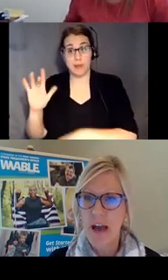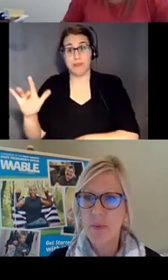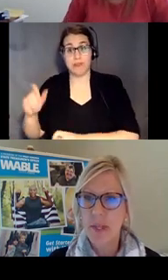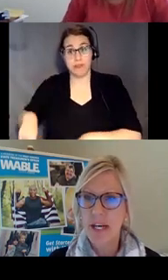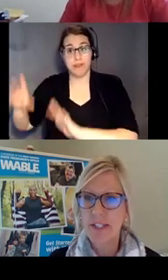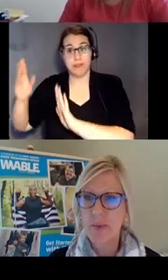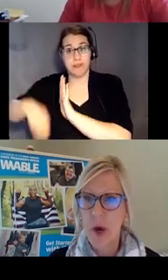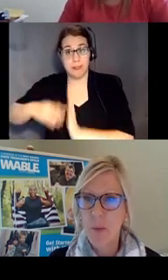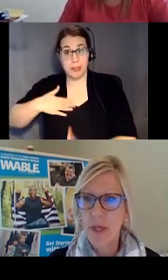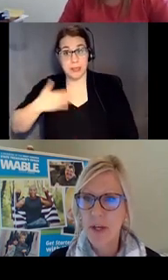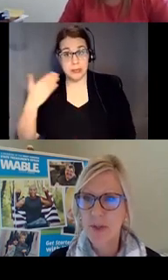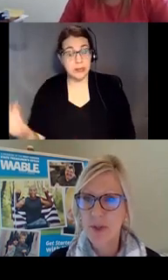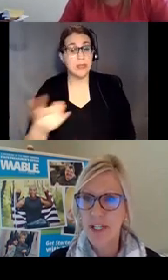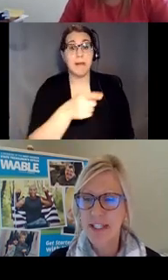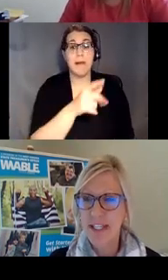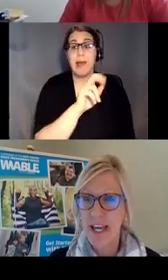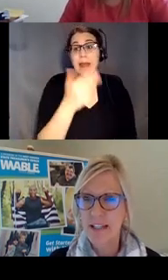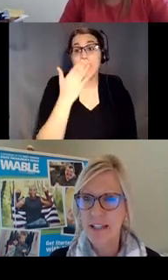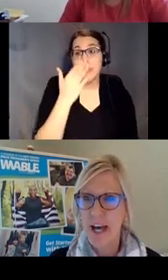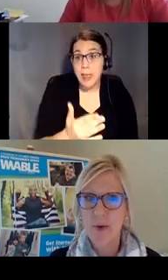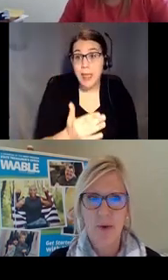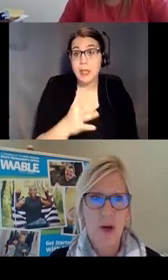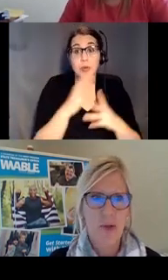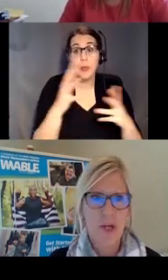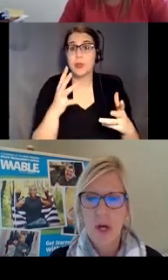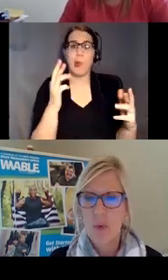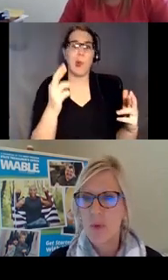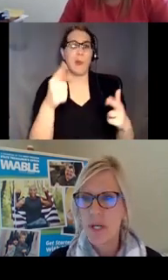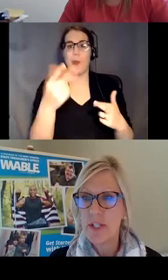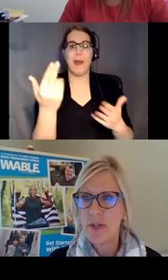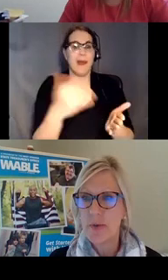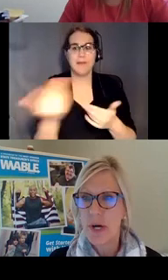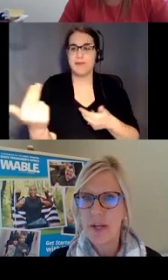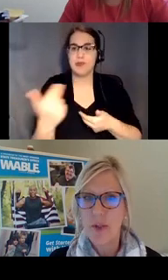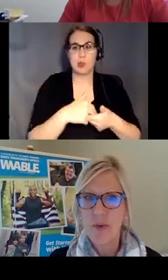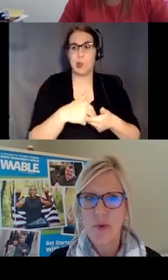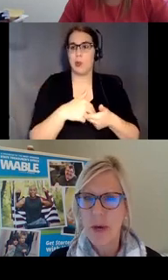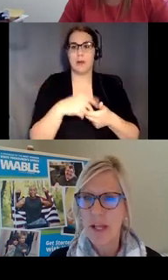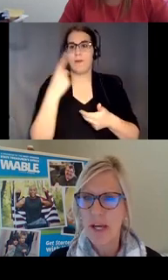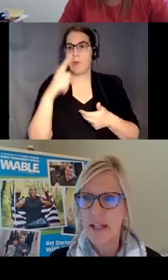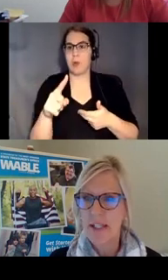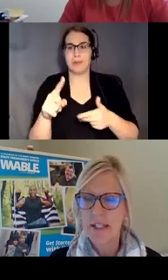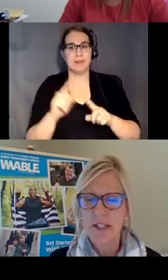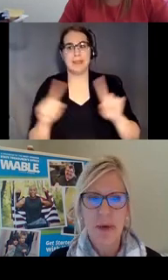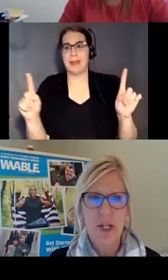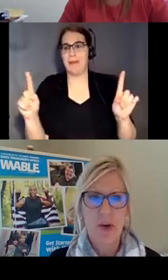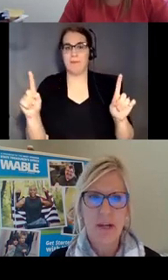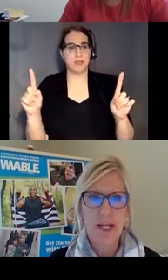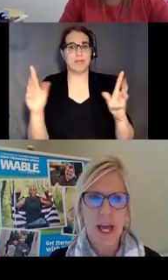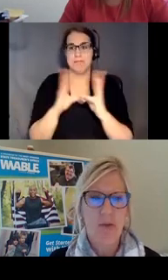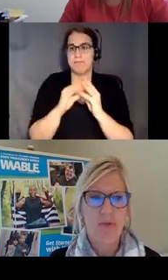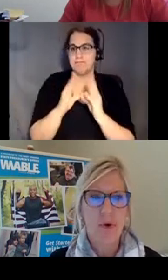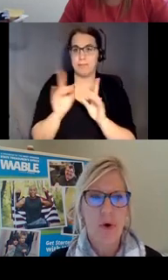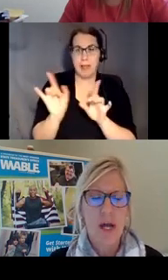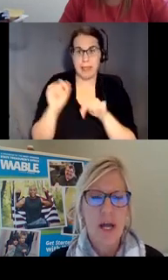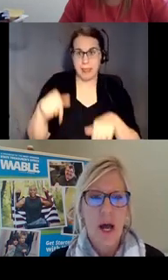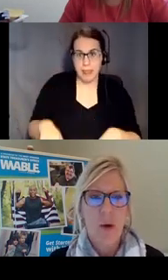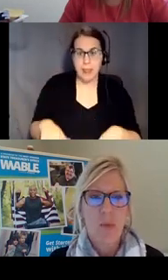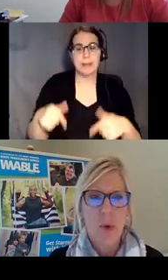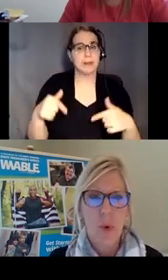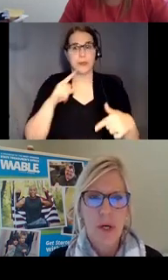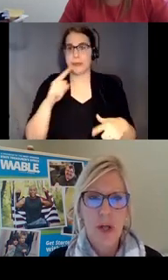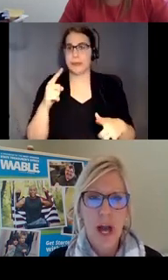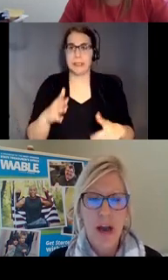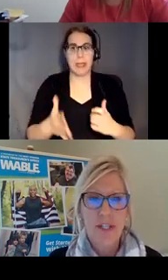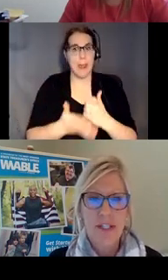to have you with us. We hope that you'll join us again down the road when we do another format like this. It's been incredibly helpful.